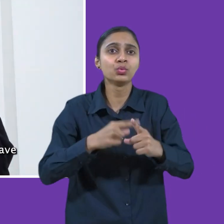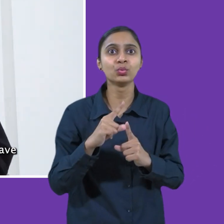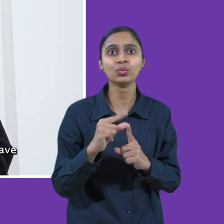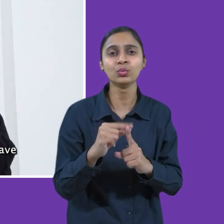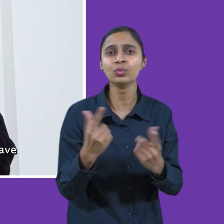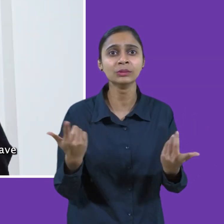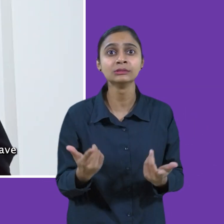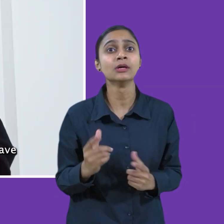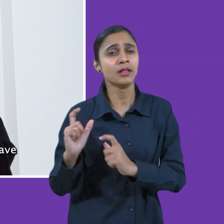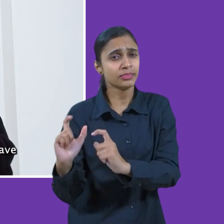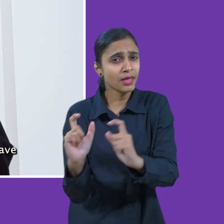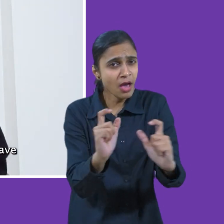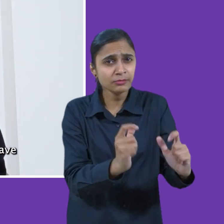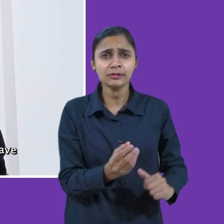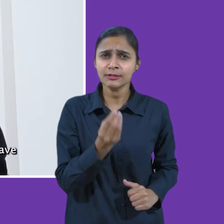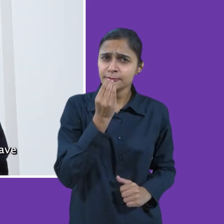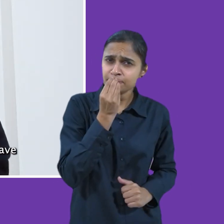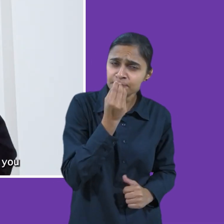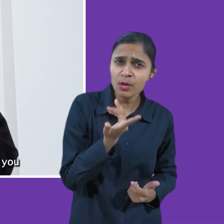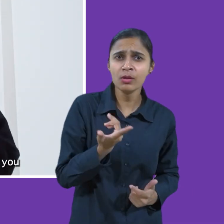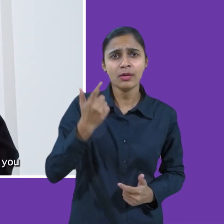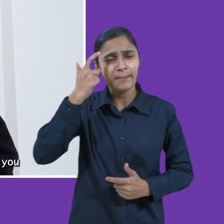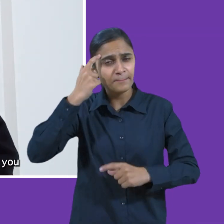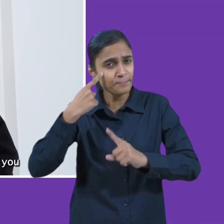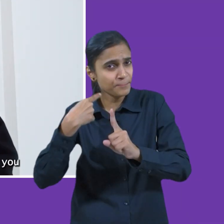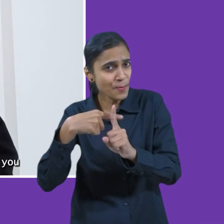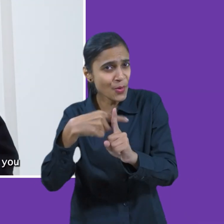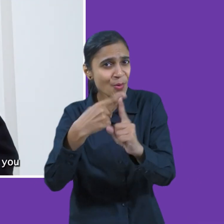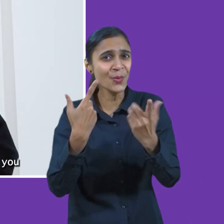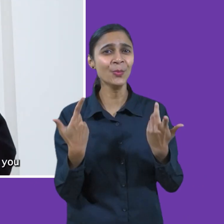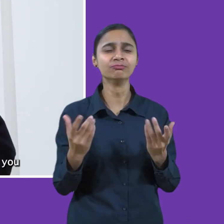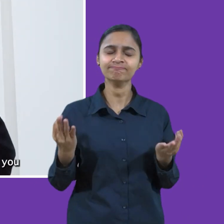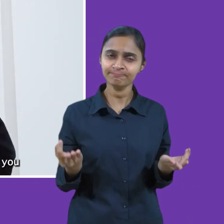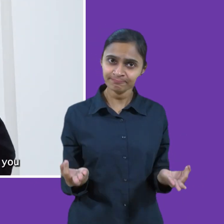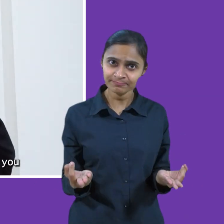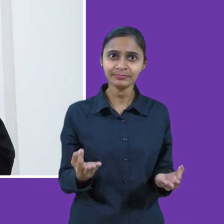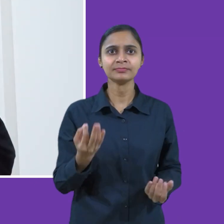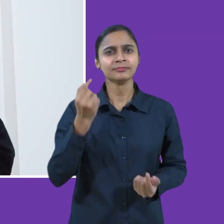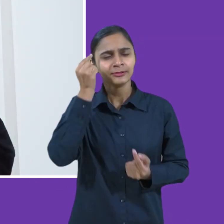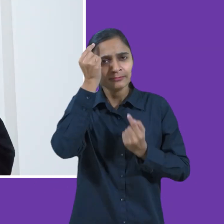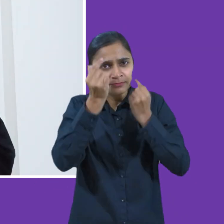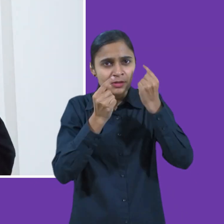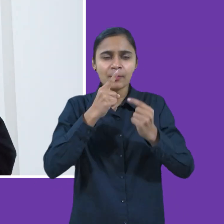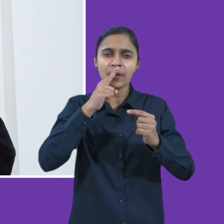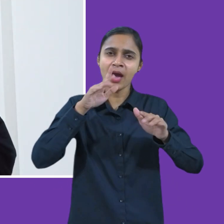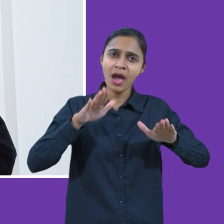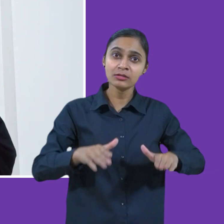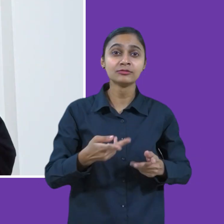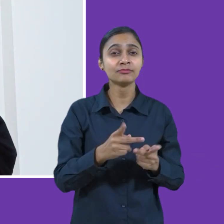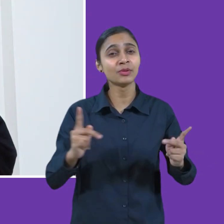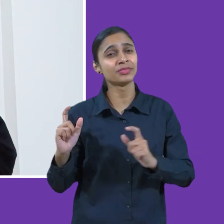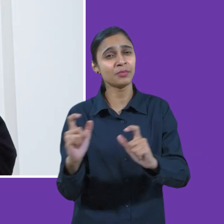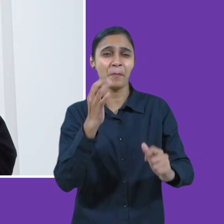also reflect, just think on whatever I said and what would have triggered in your case, so that you can do the necessary steps. You can take the